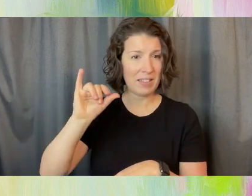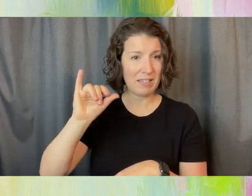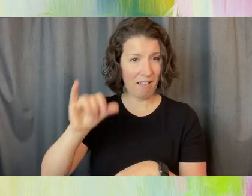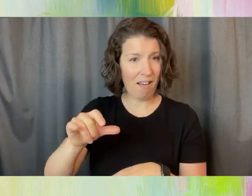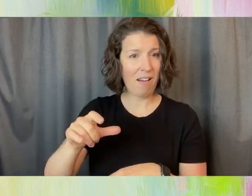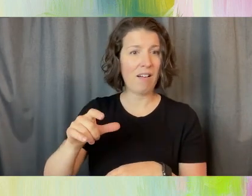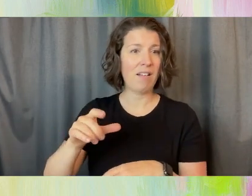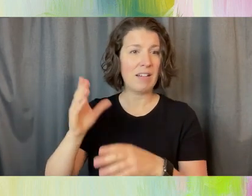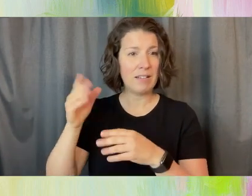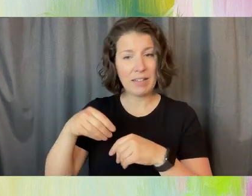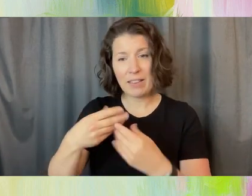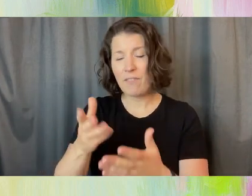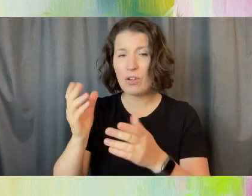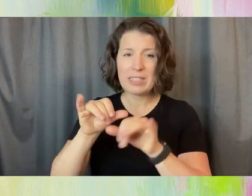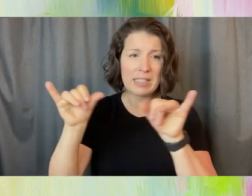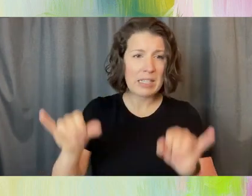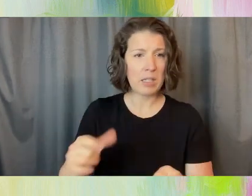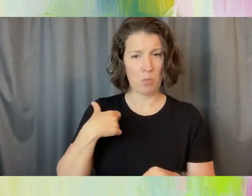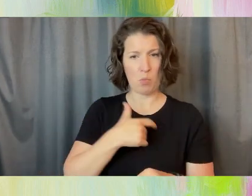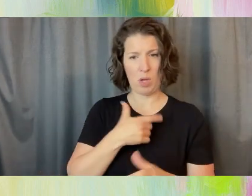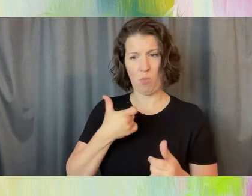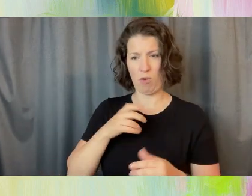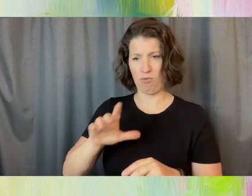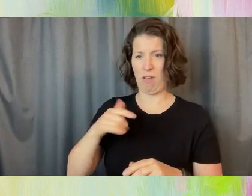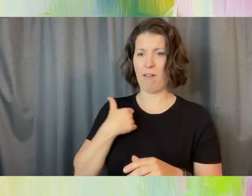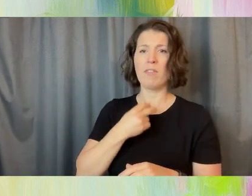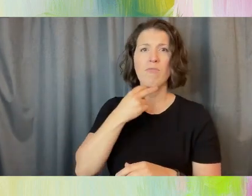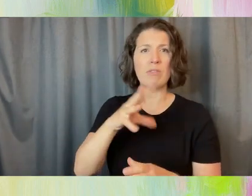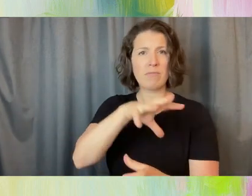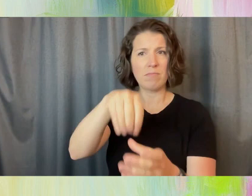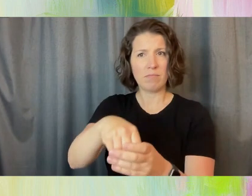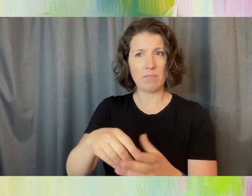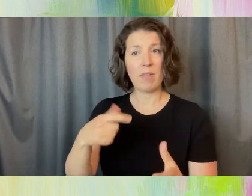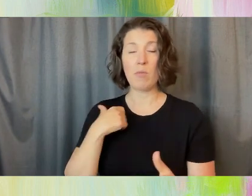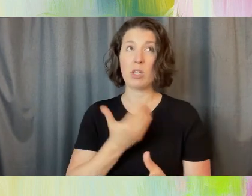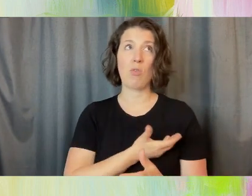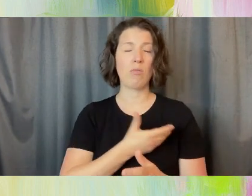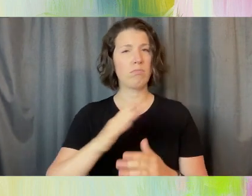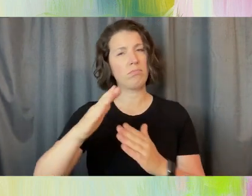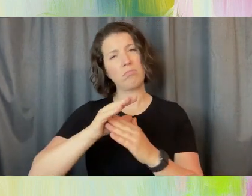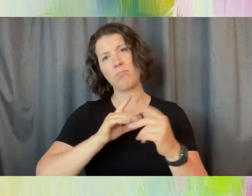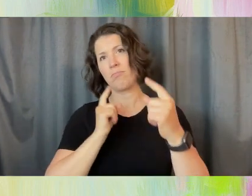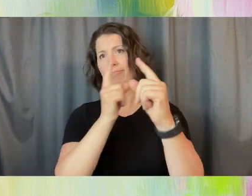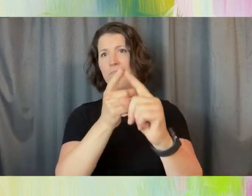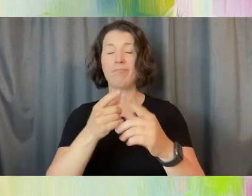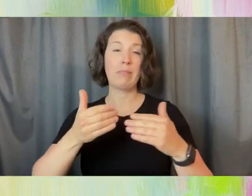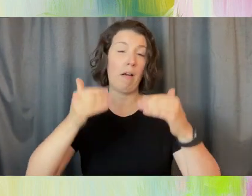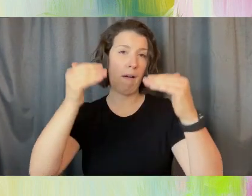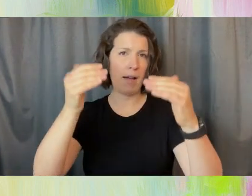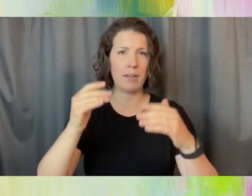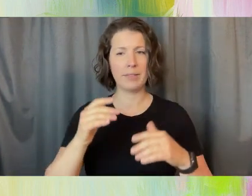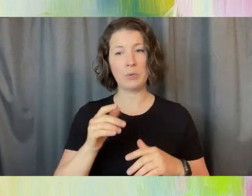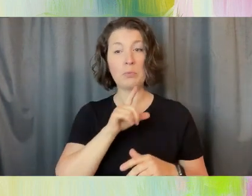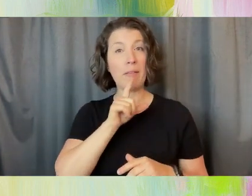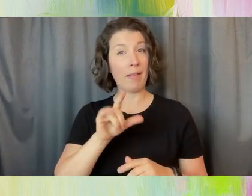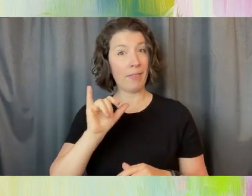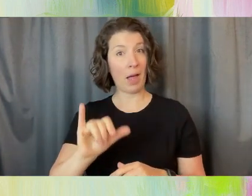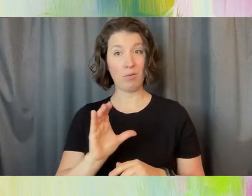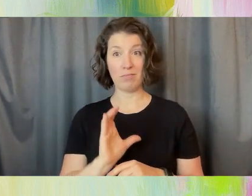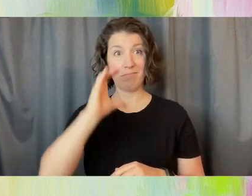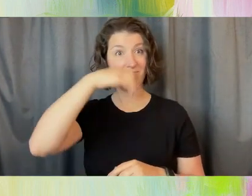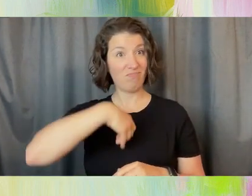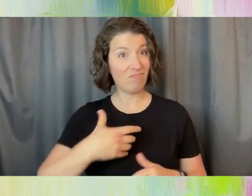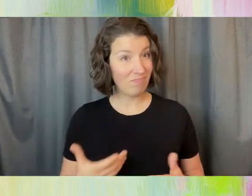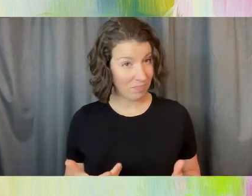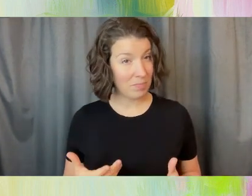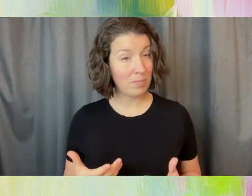the table. And for us, that was a very, very high goal. And it was also something that was unusual. It was that the